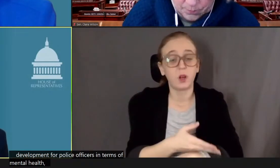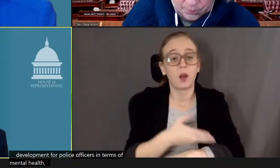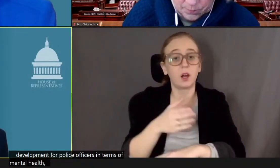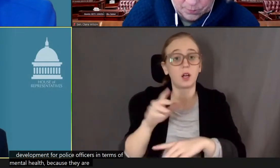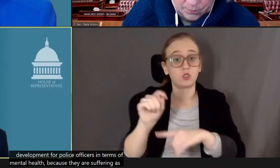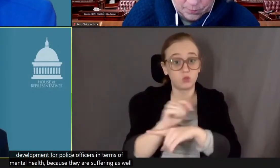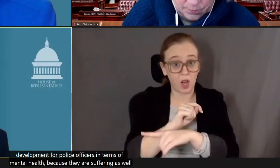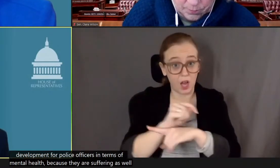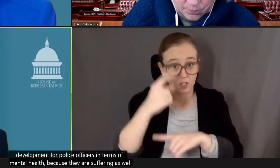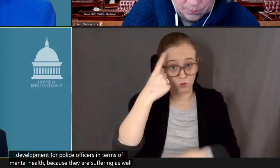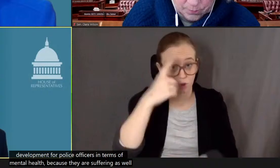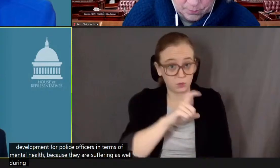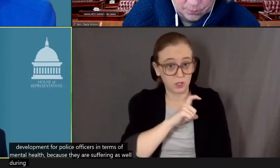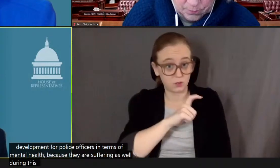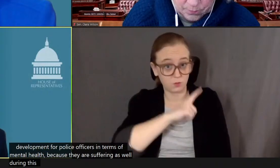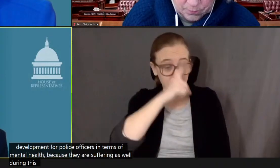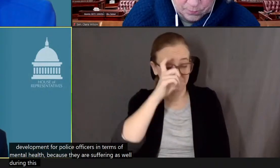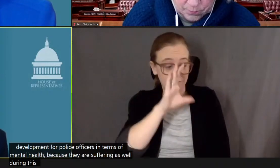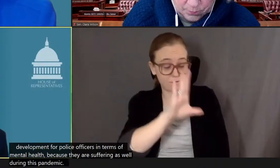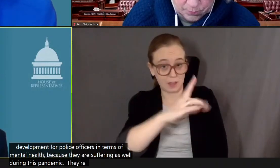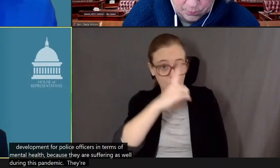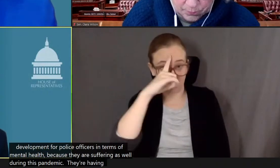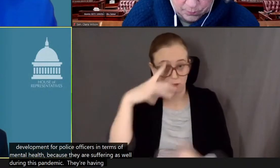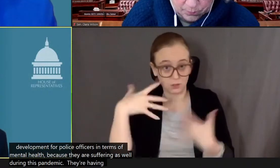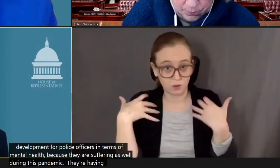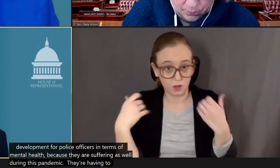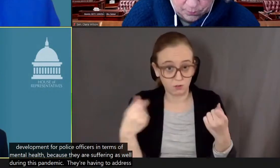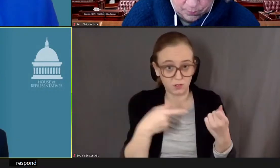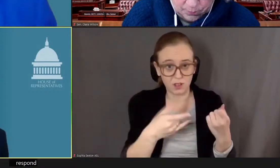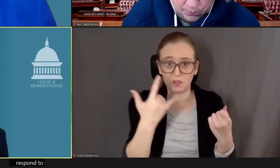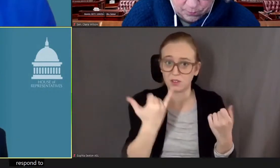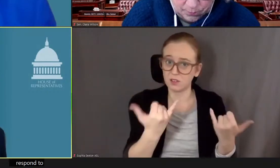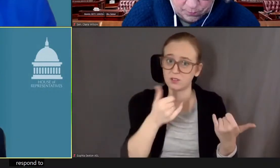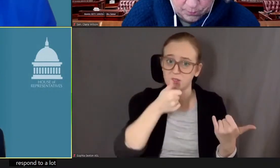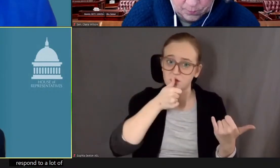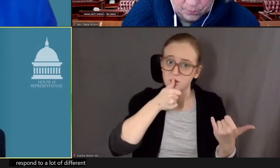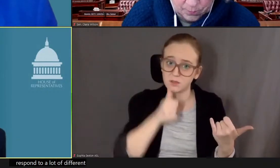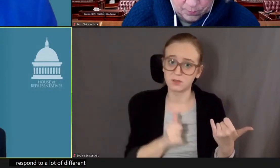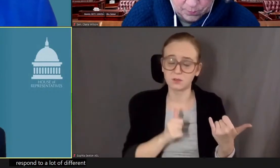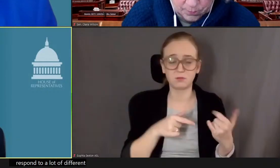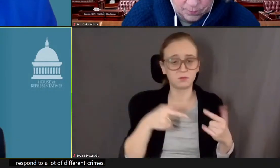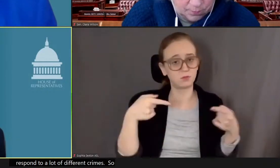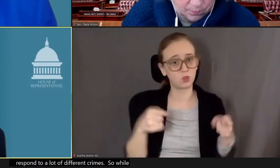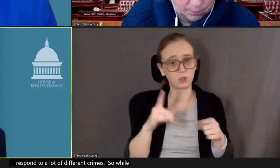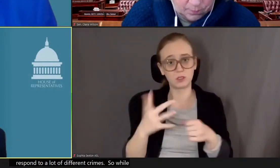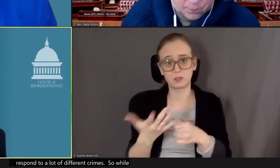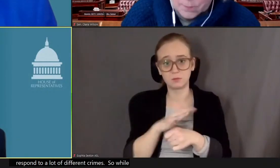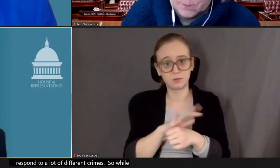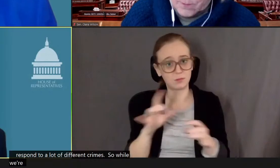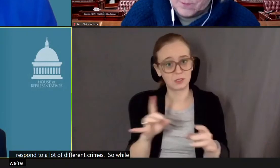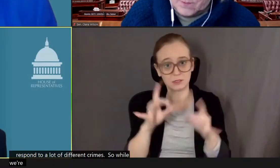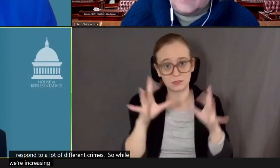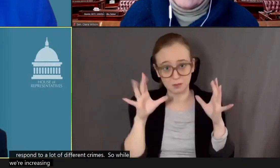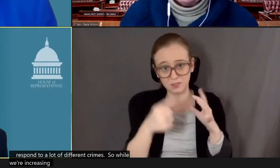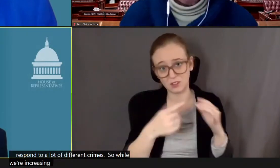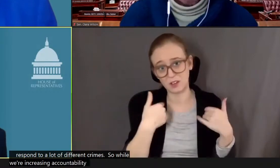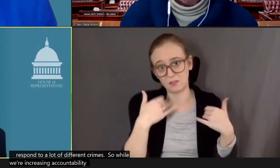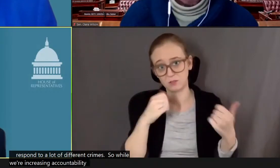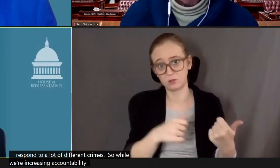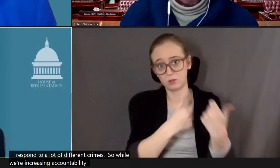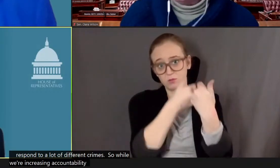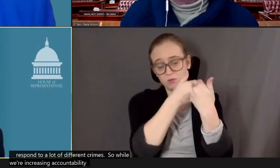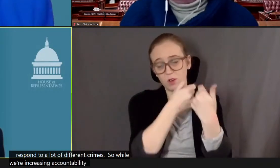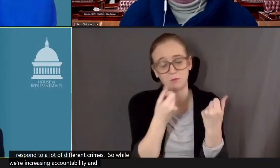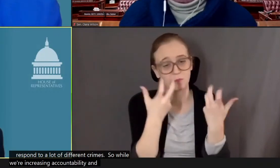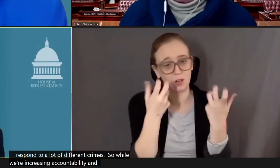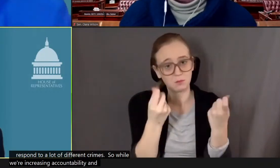this pandemic. They're having to address and respond to a lot of different crimes. So while we're increasing accountability and transparency